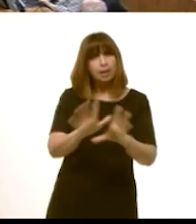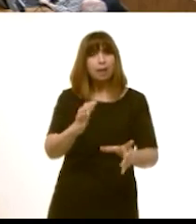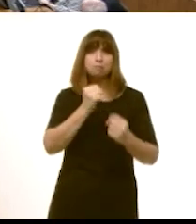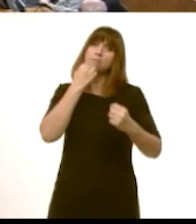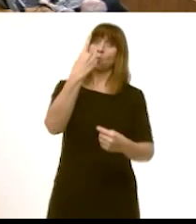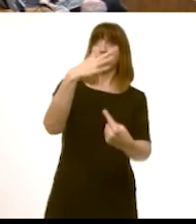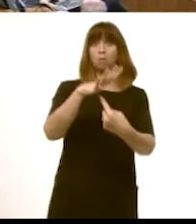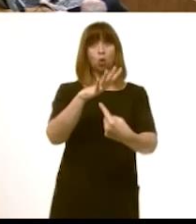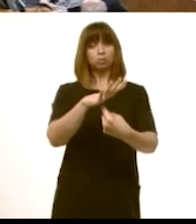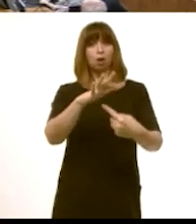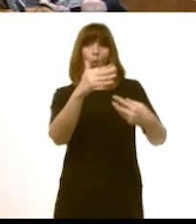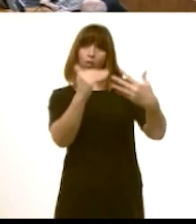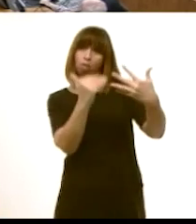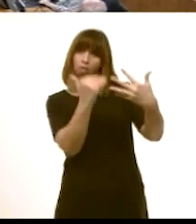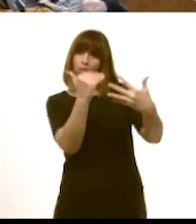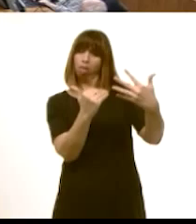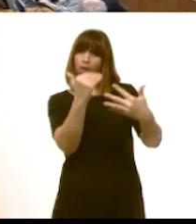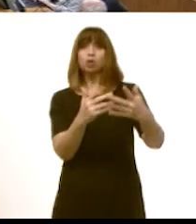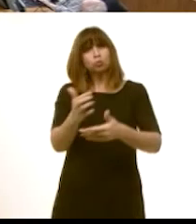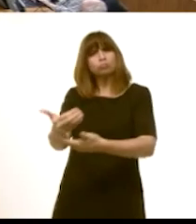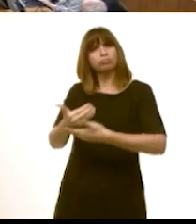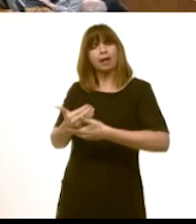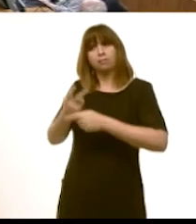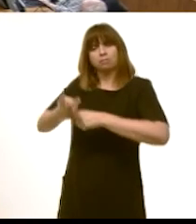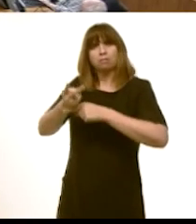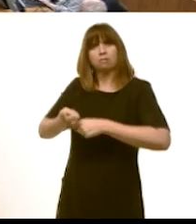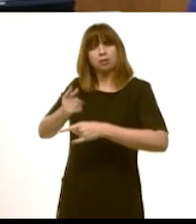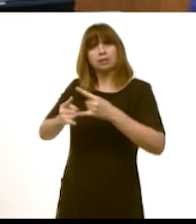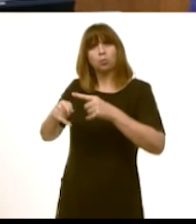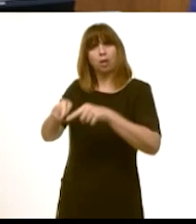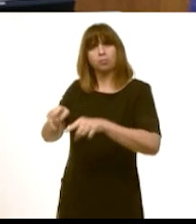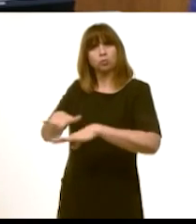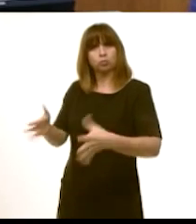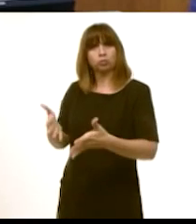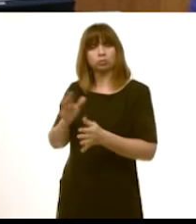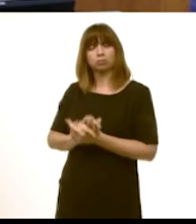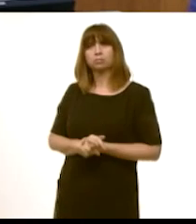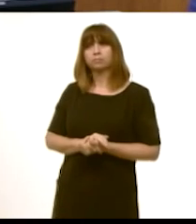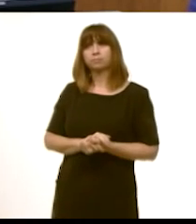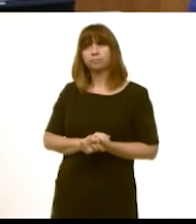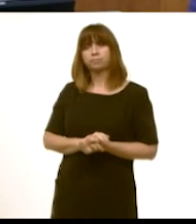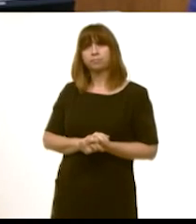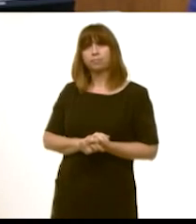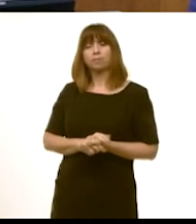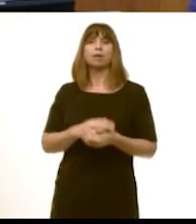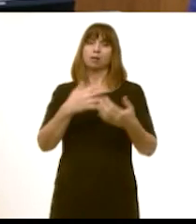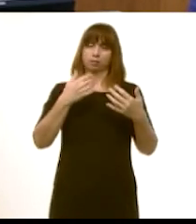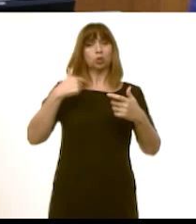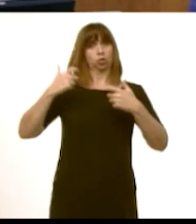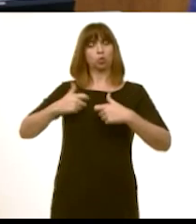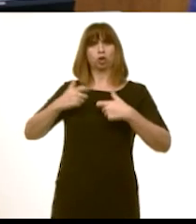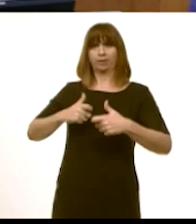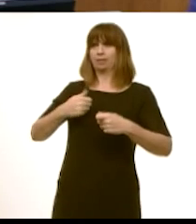children who are victims or survivors of sexual abuse? Well, we have prioritised spending on social